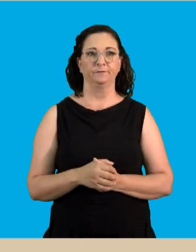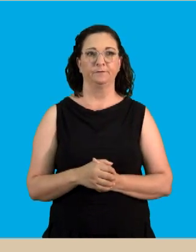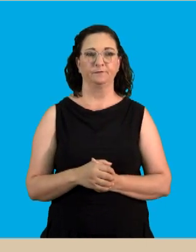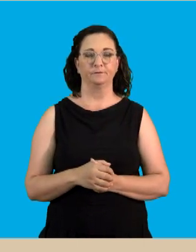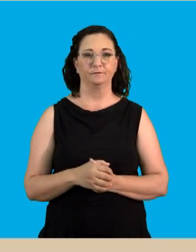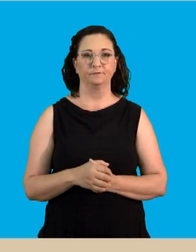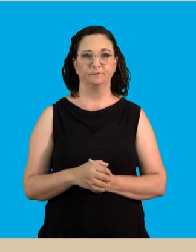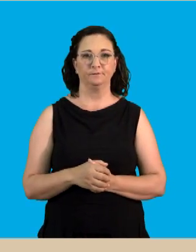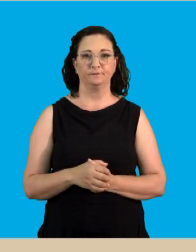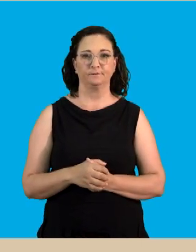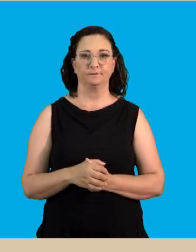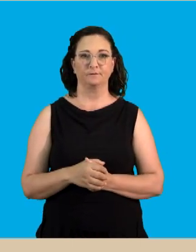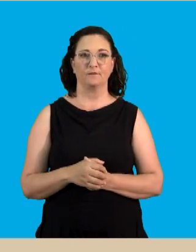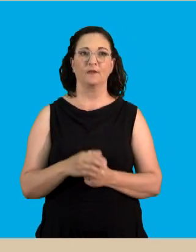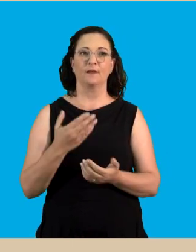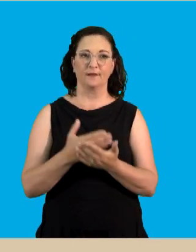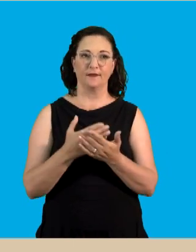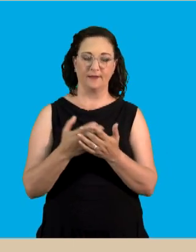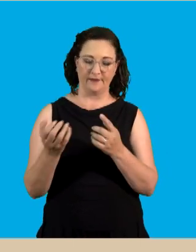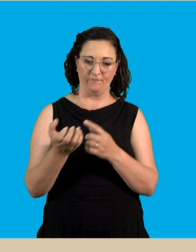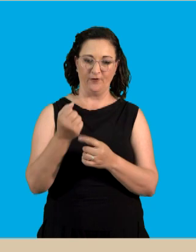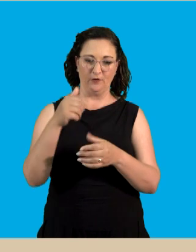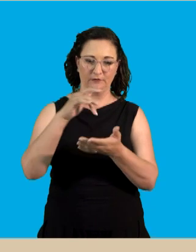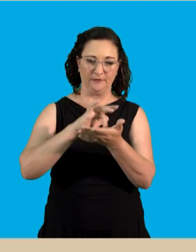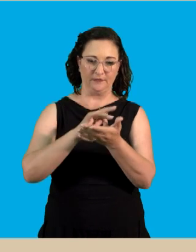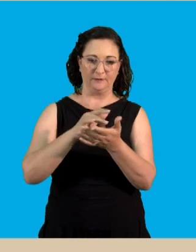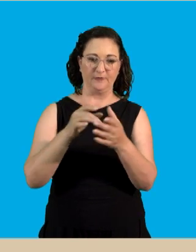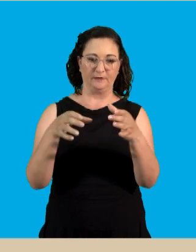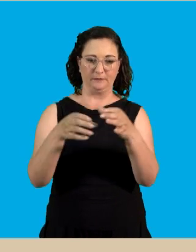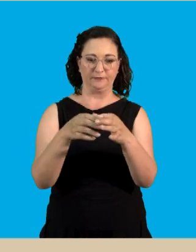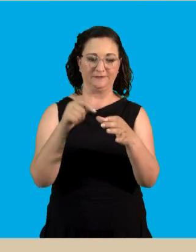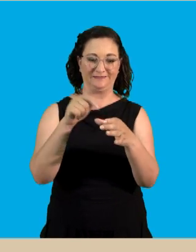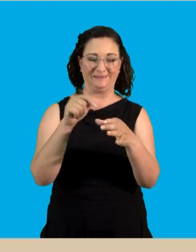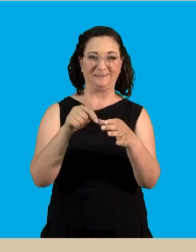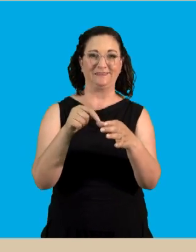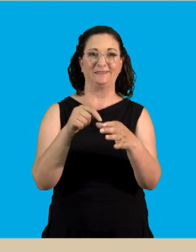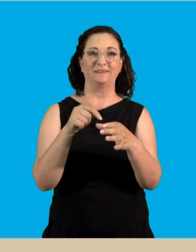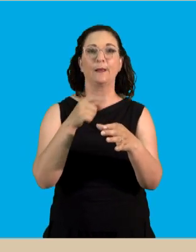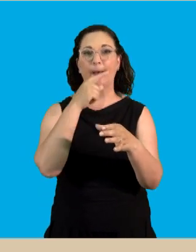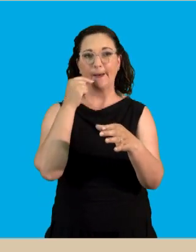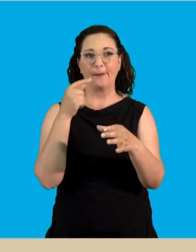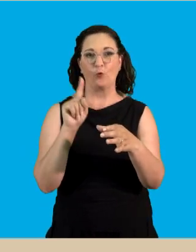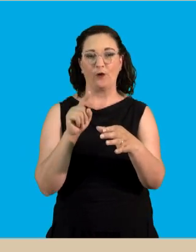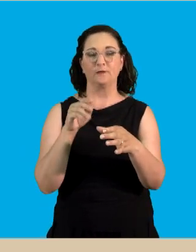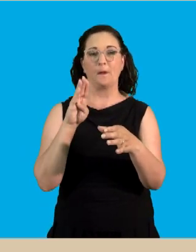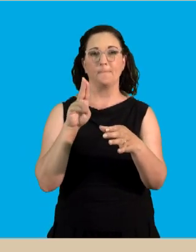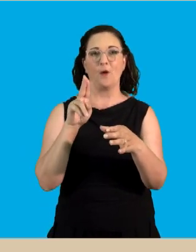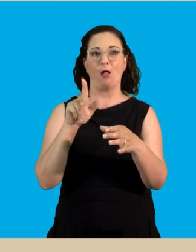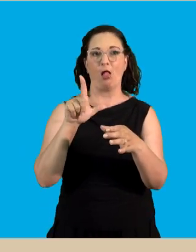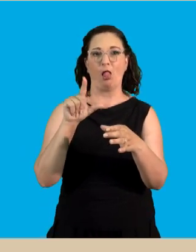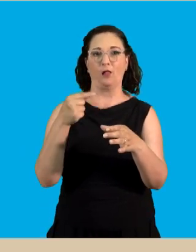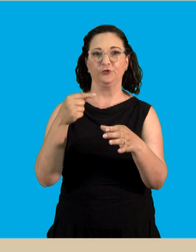the tiny packed groups of stars found in the center of our Milky Way galaxy, it is called the